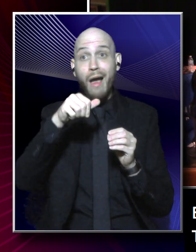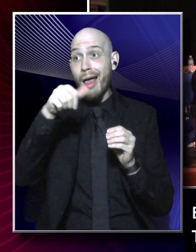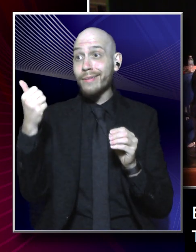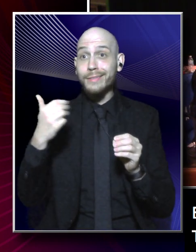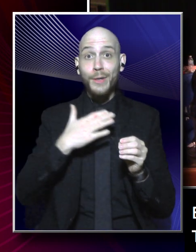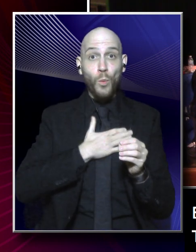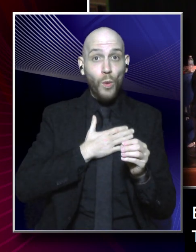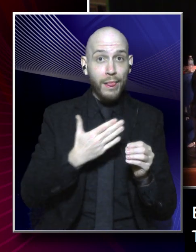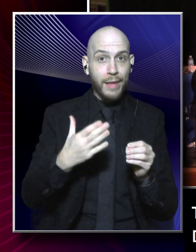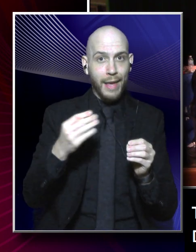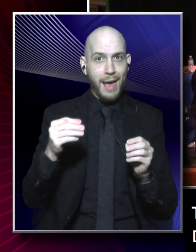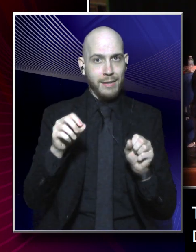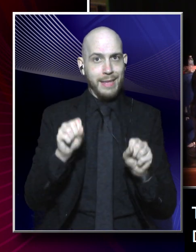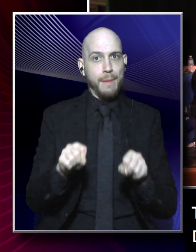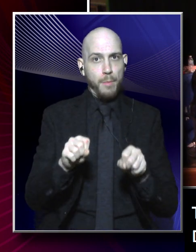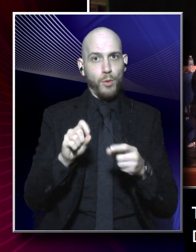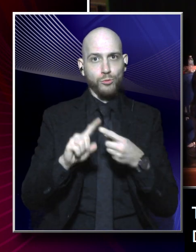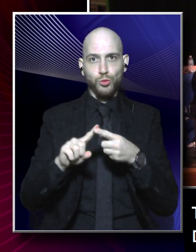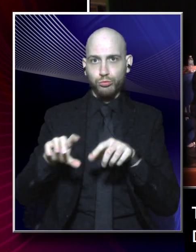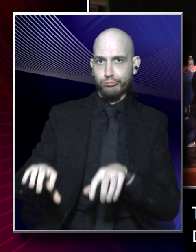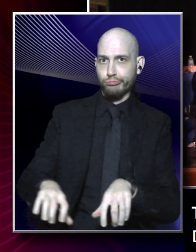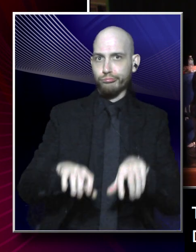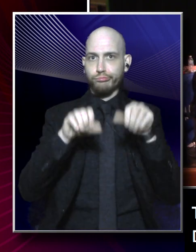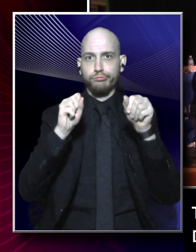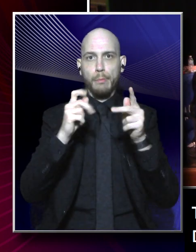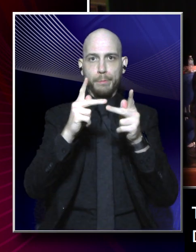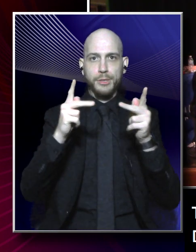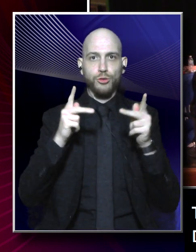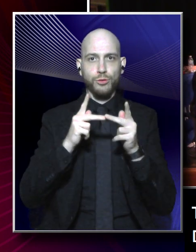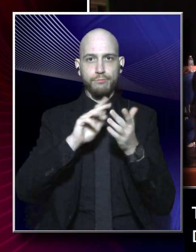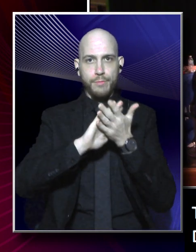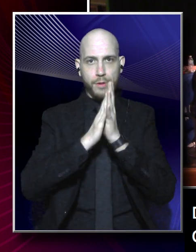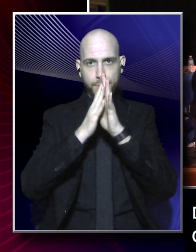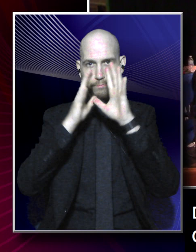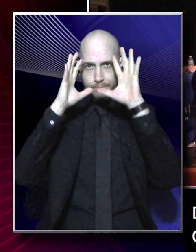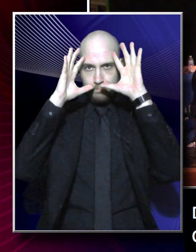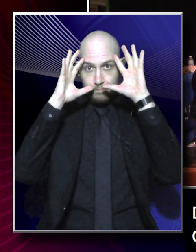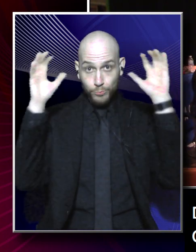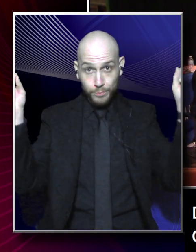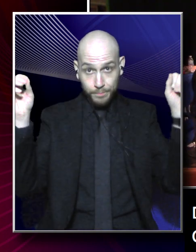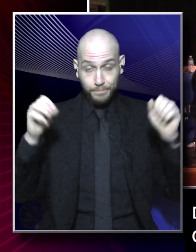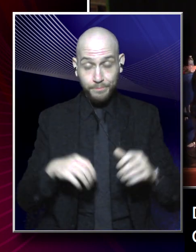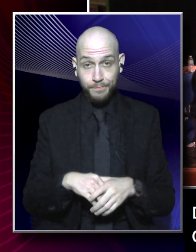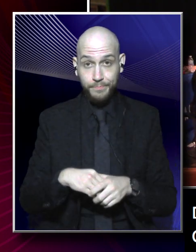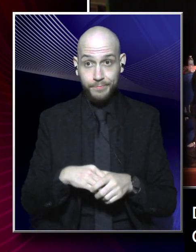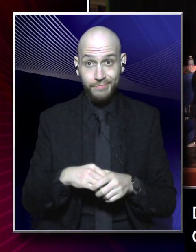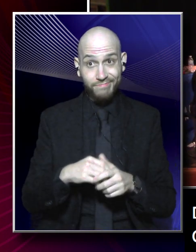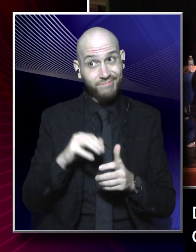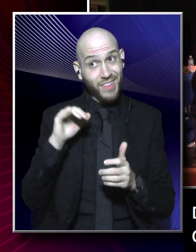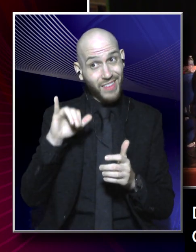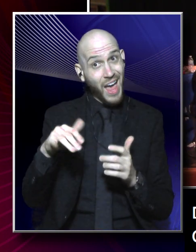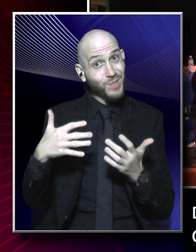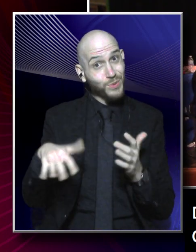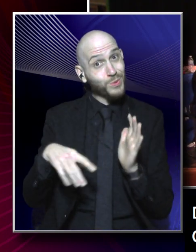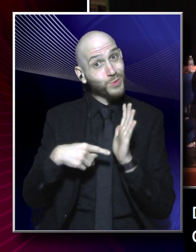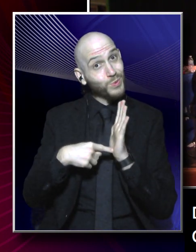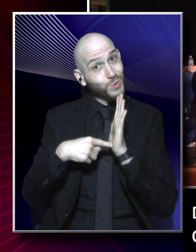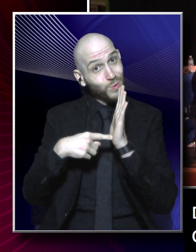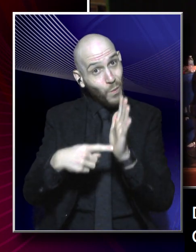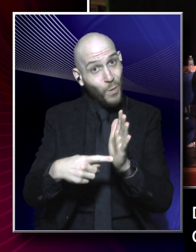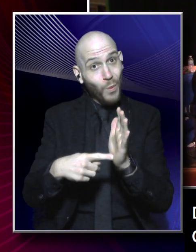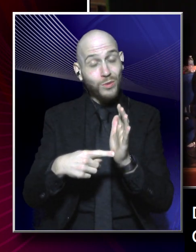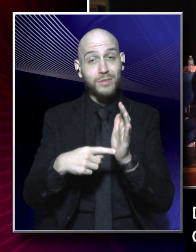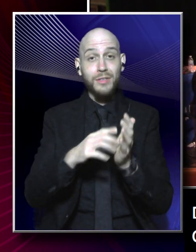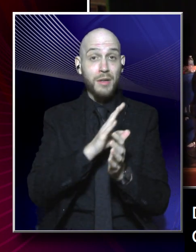think it's a testament of where we've come in terms of the board and the agency, that there are